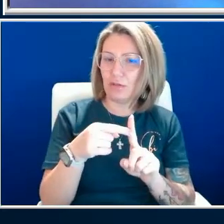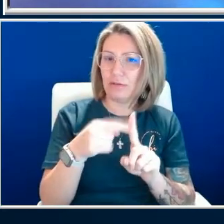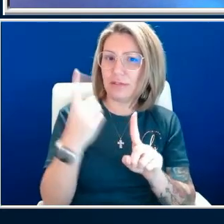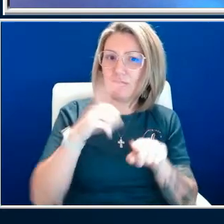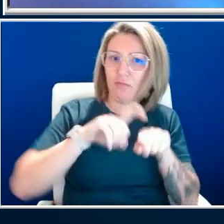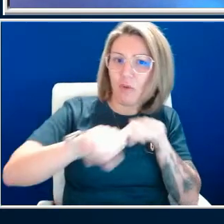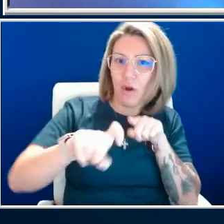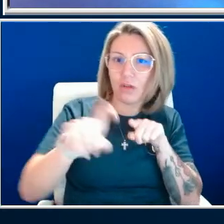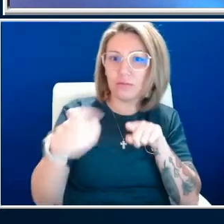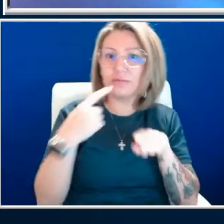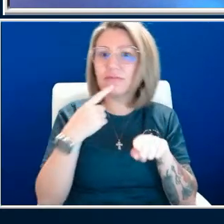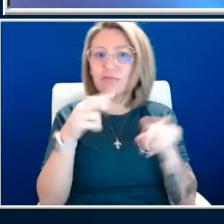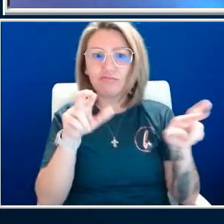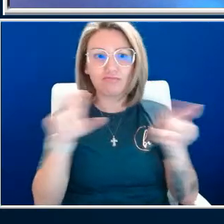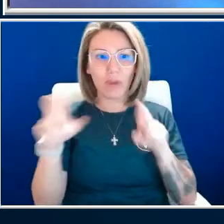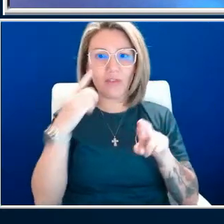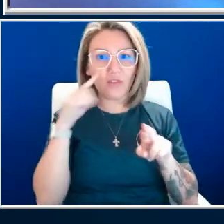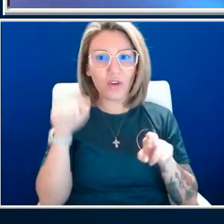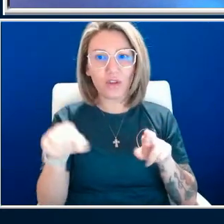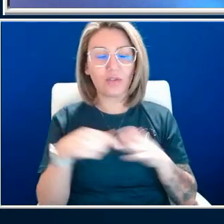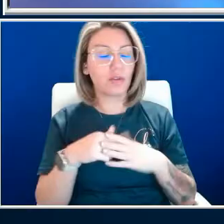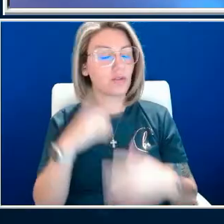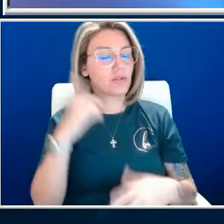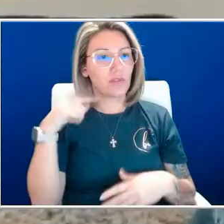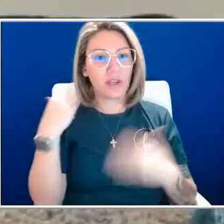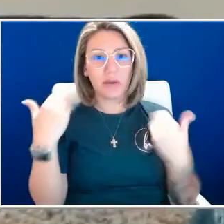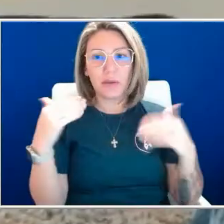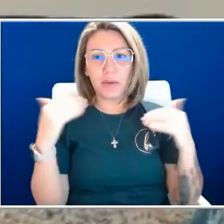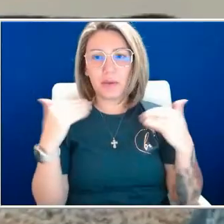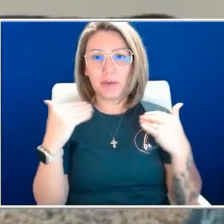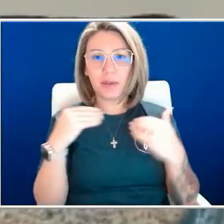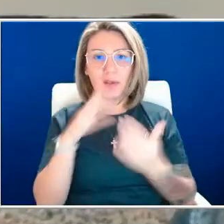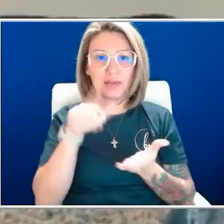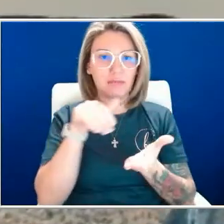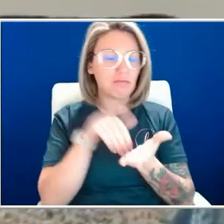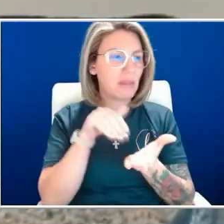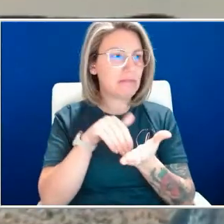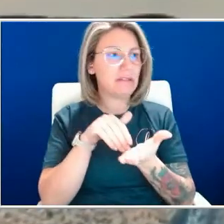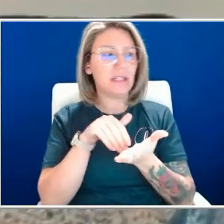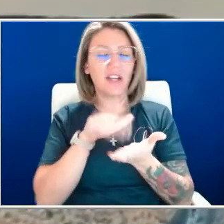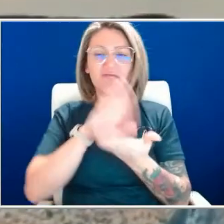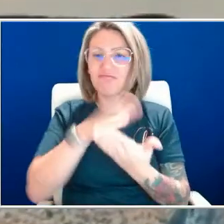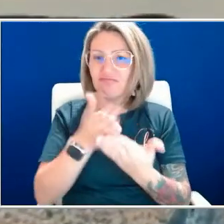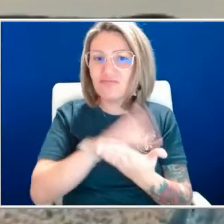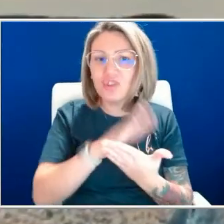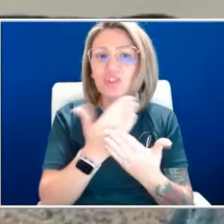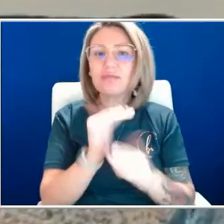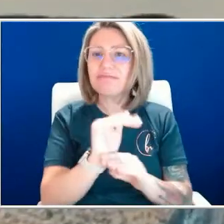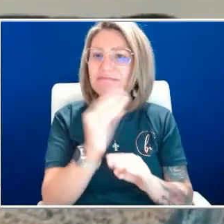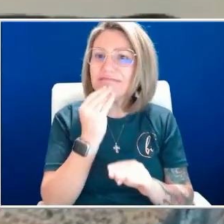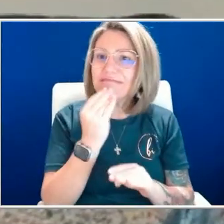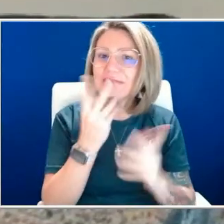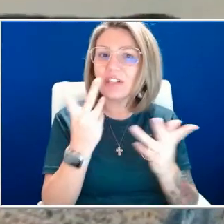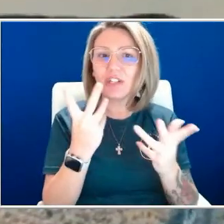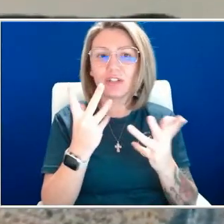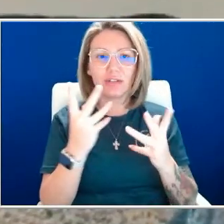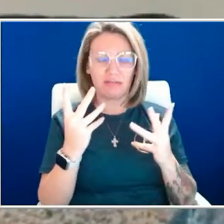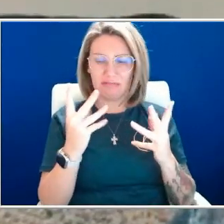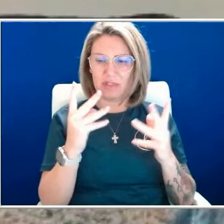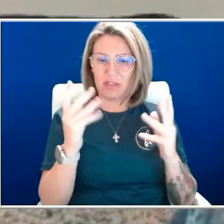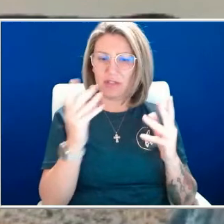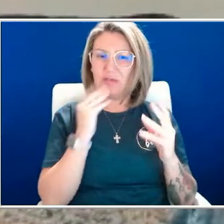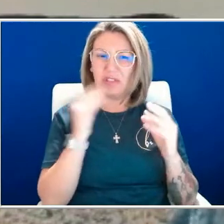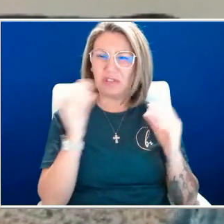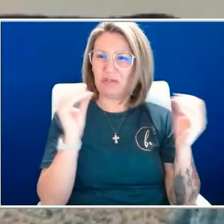for you? It was crazy. I was in the middle of making supper, and it was actually said no caller ID on my phone, so I